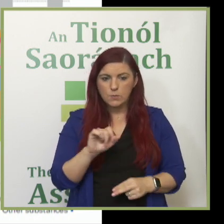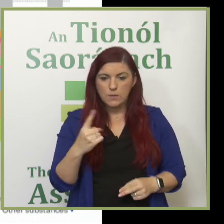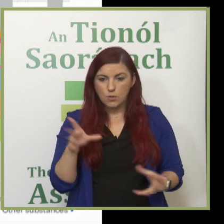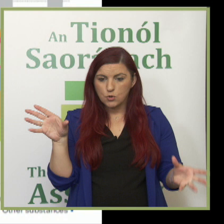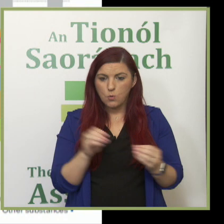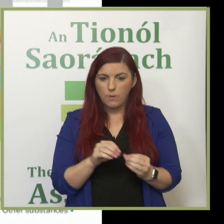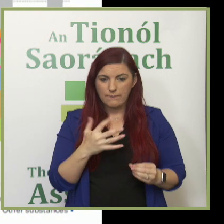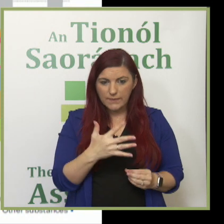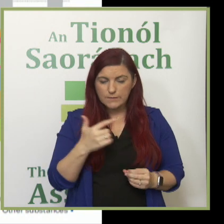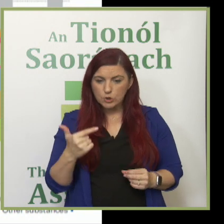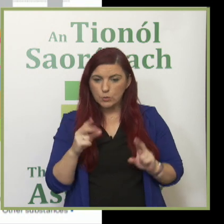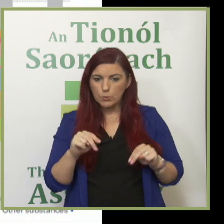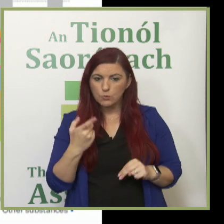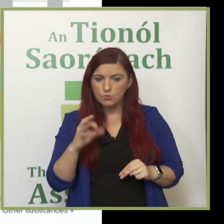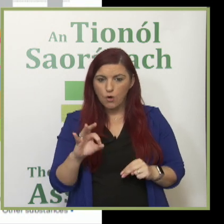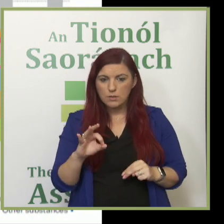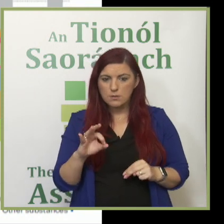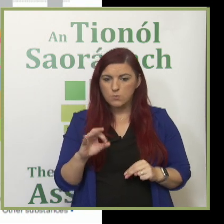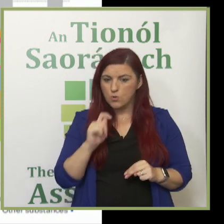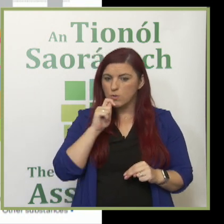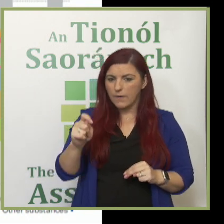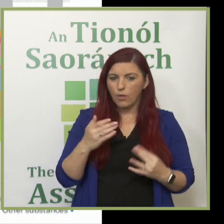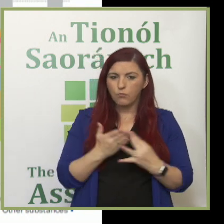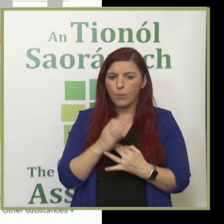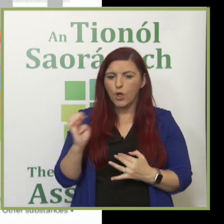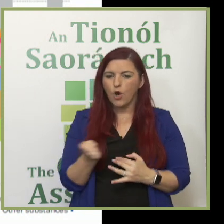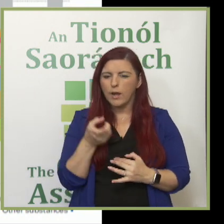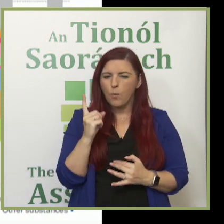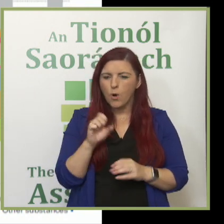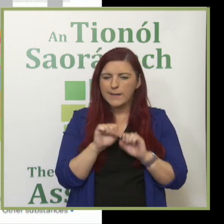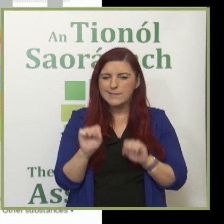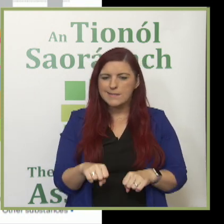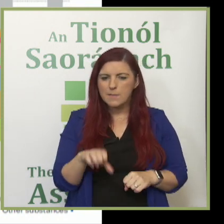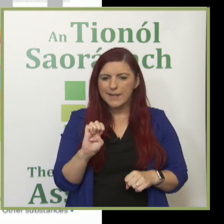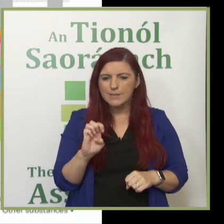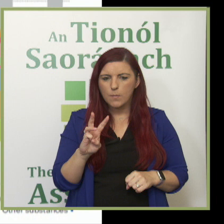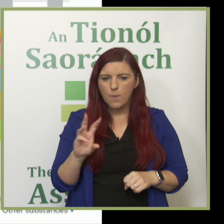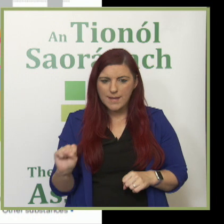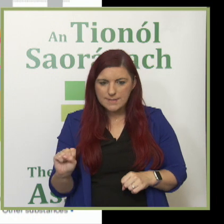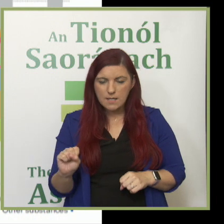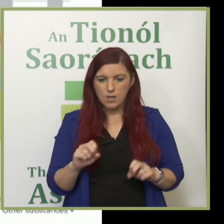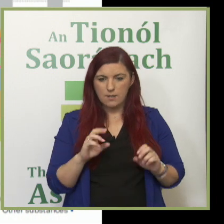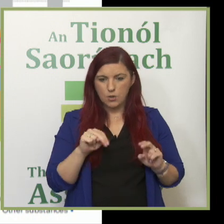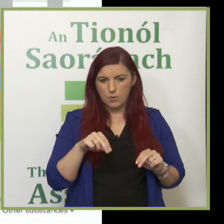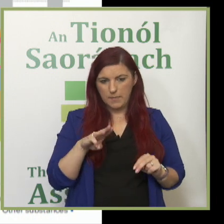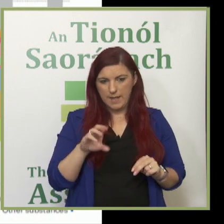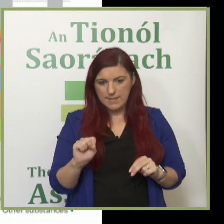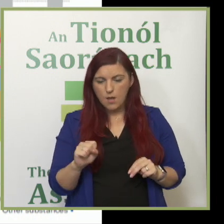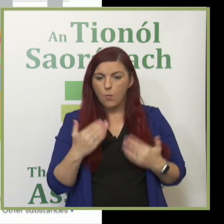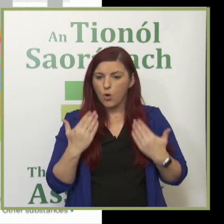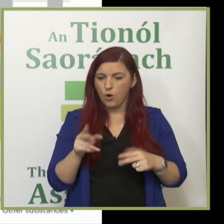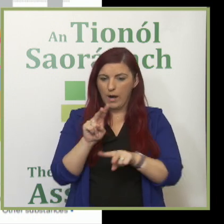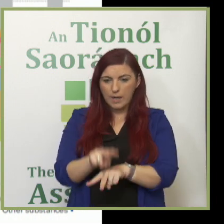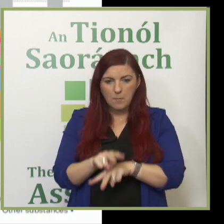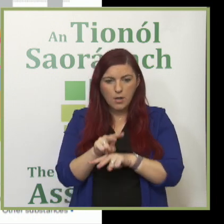were notified to the EU early warning system on new psychoactive substances. The system's currently monitoring 880